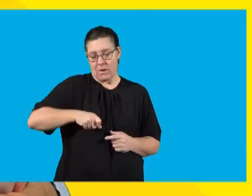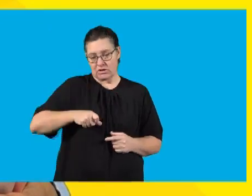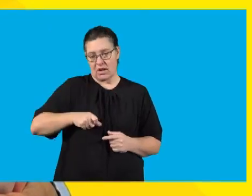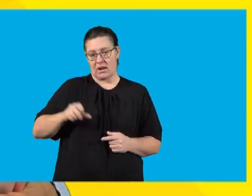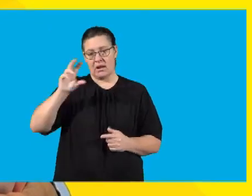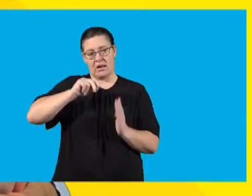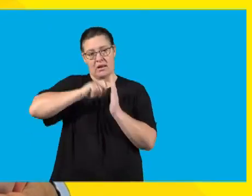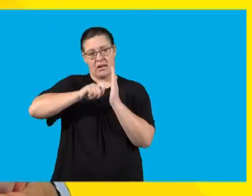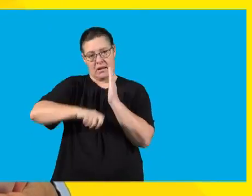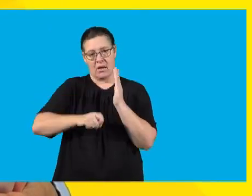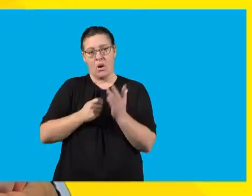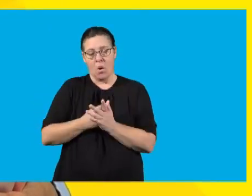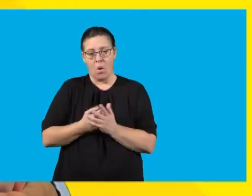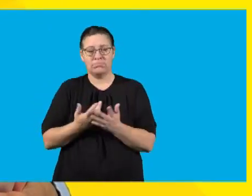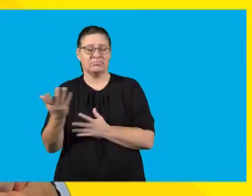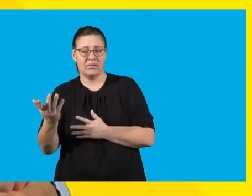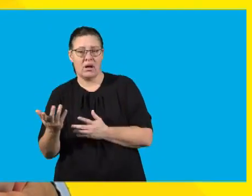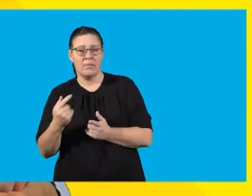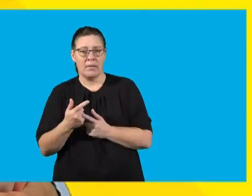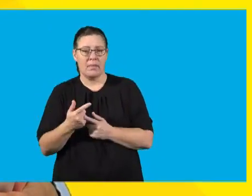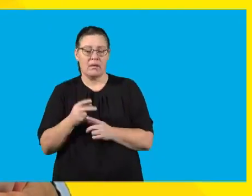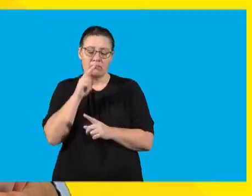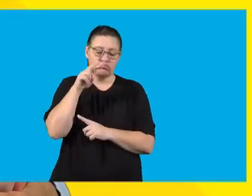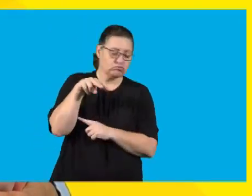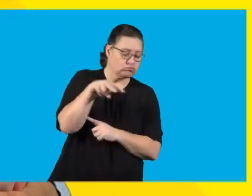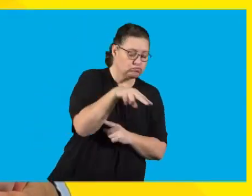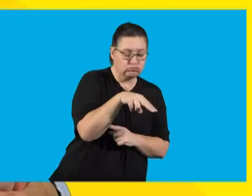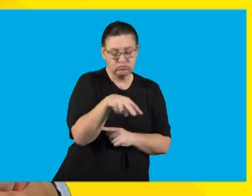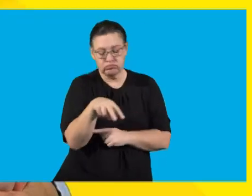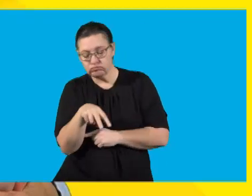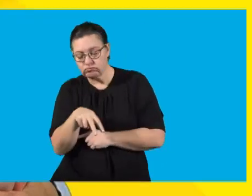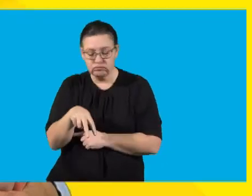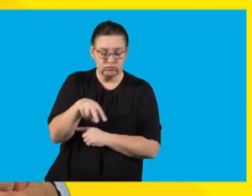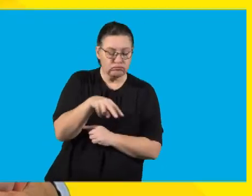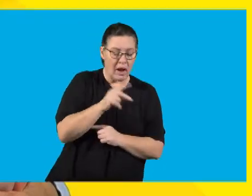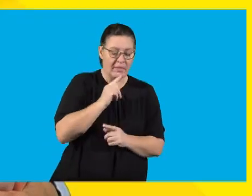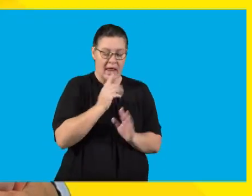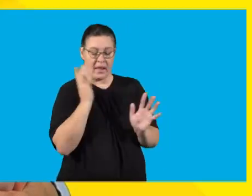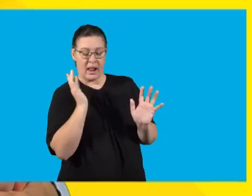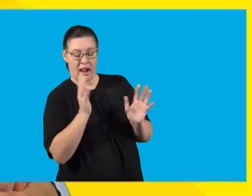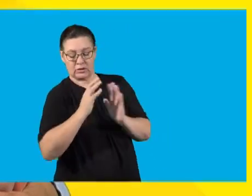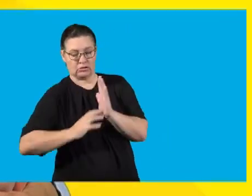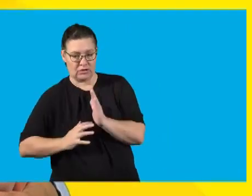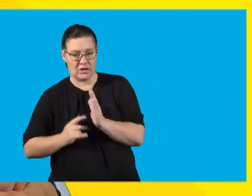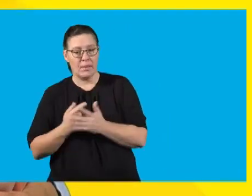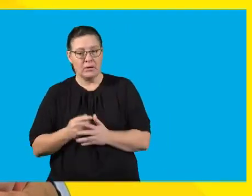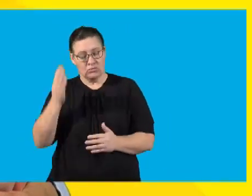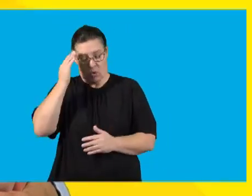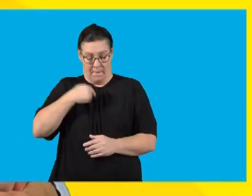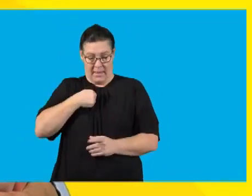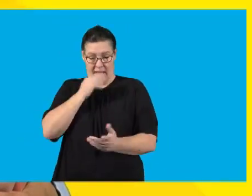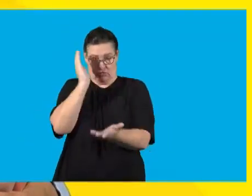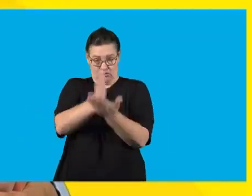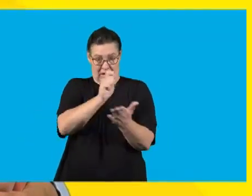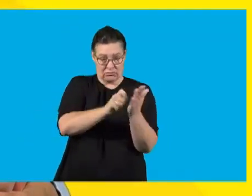older narrator, or sometimes even an omniscient narrator, somebody that's overlooking the events as they are unfolding. So you